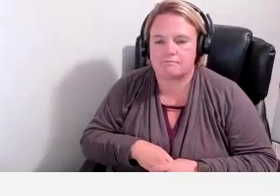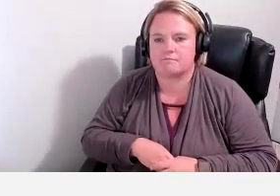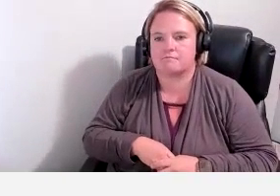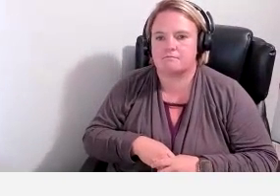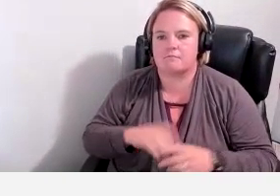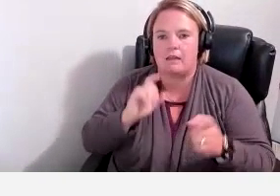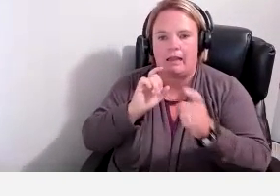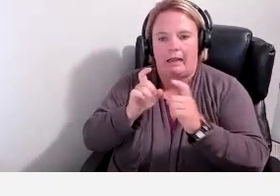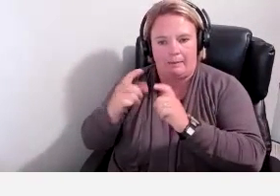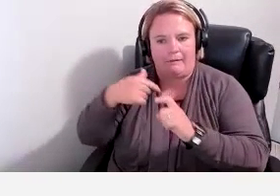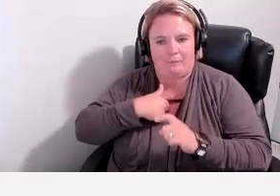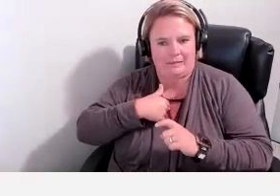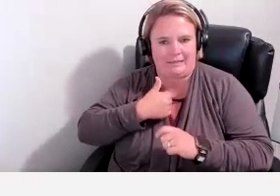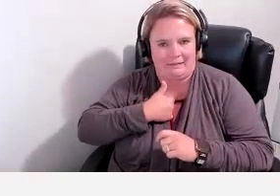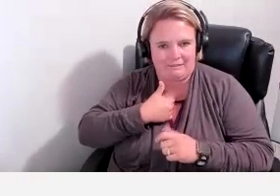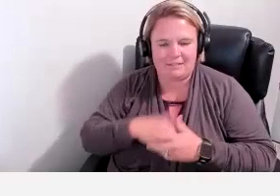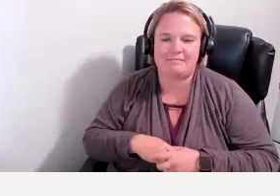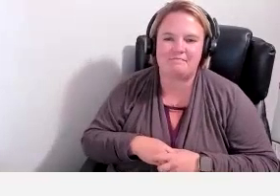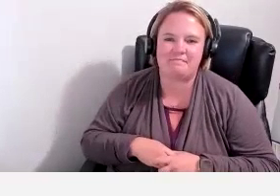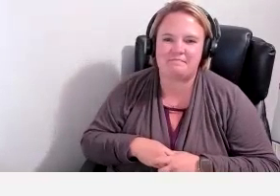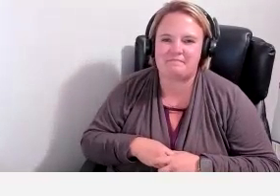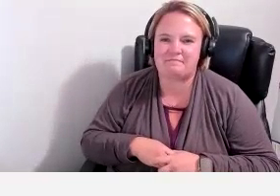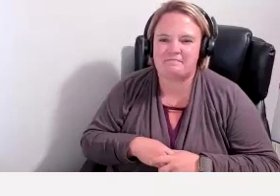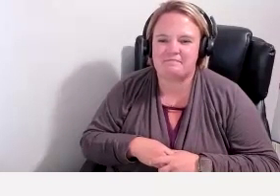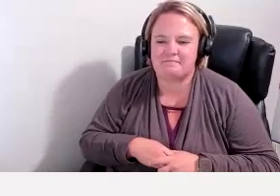accommodate for myself. I guess so.